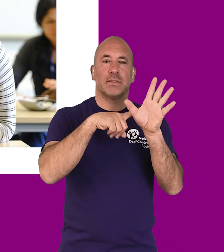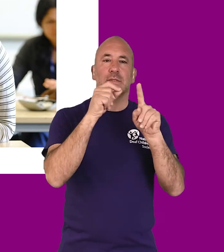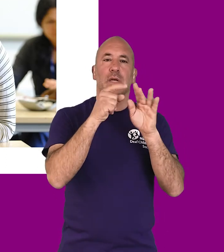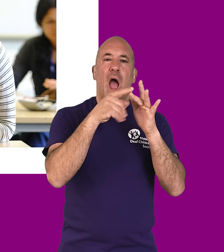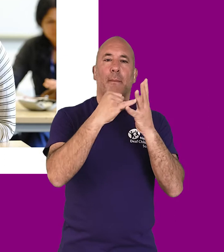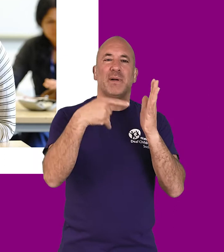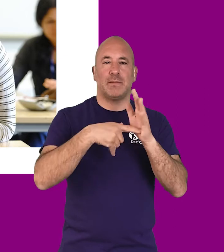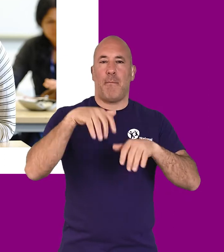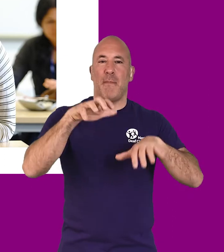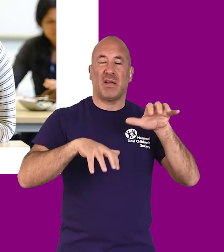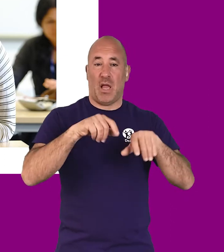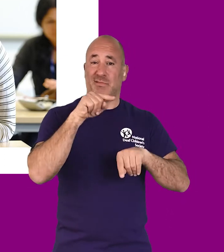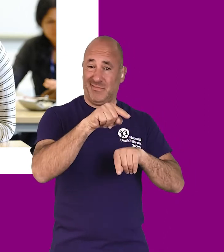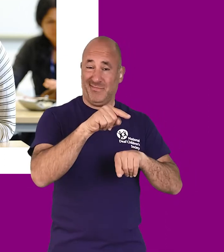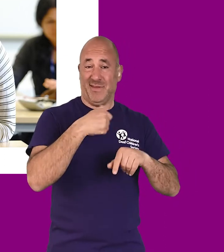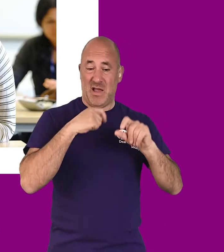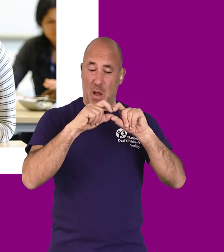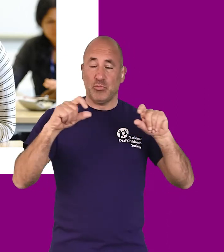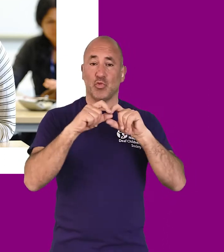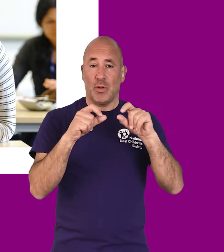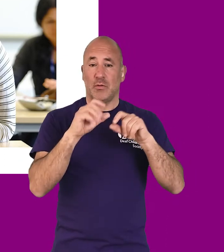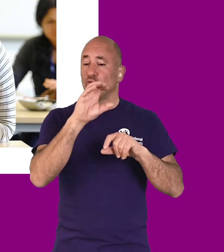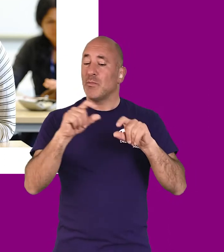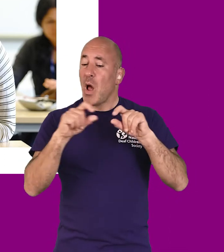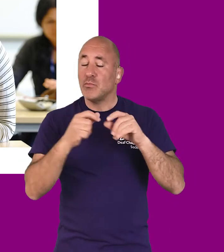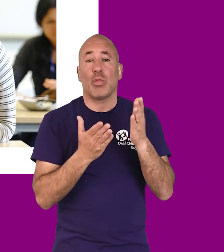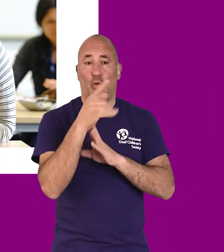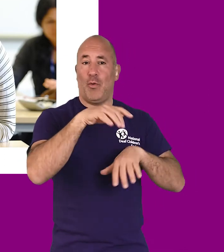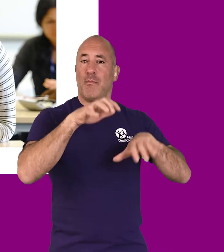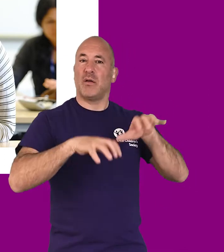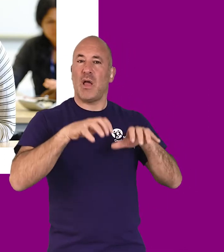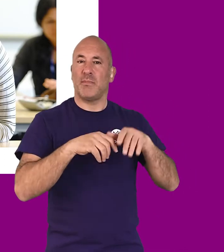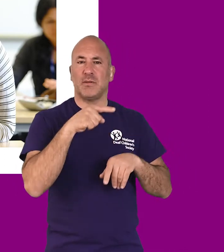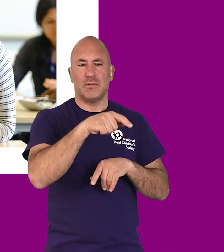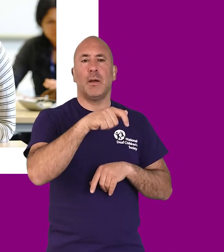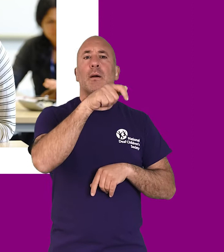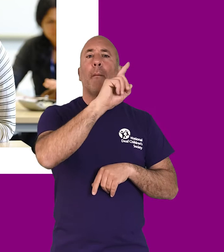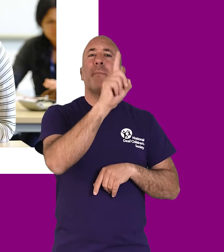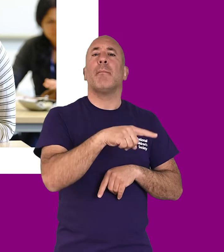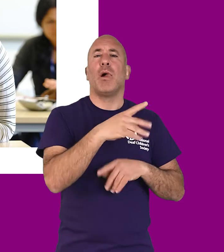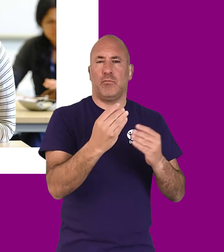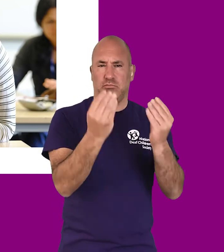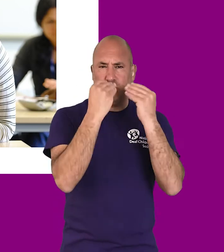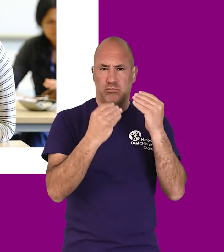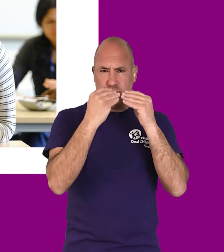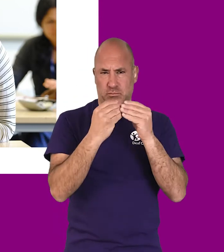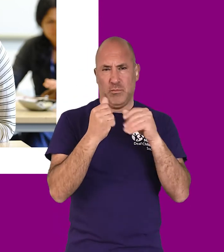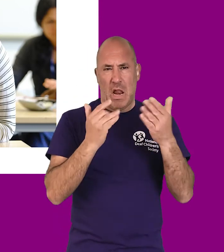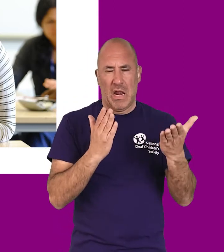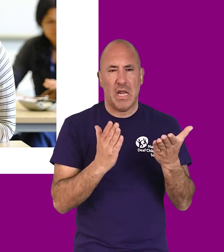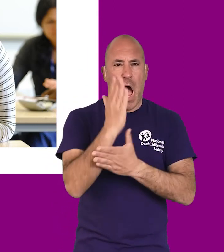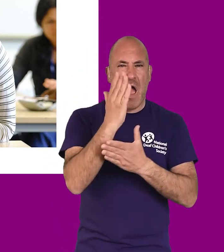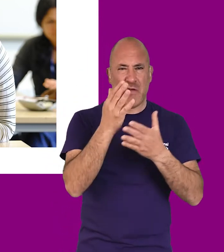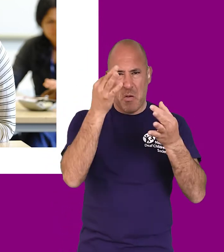as the palantypist, providing our captions within Zoom. These are people trained to provide a live